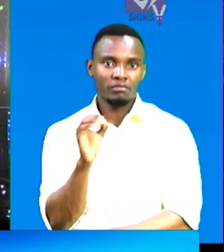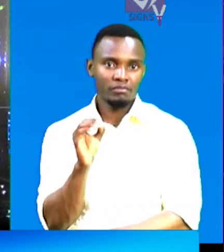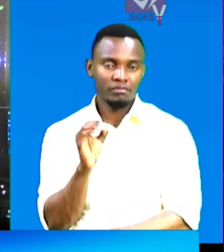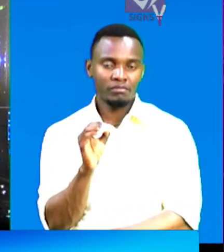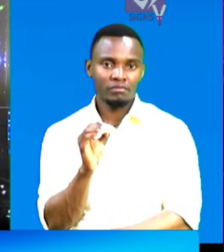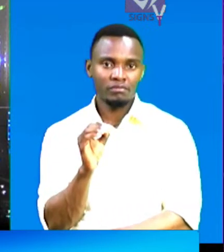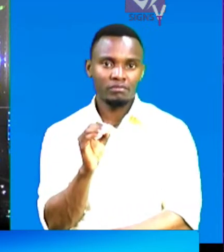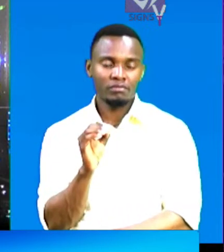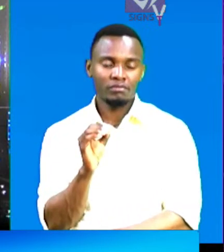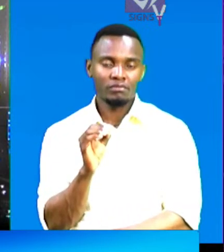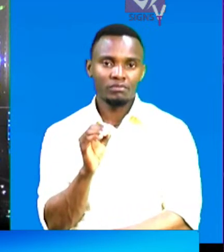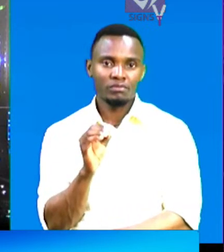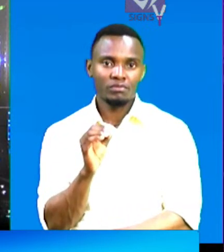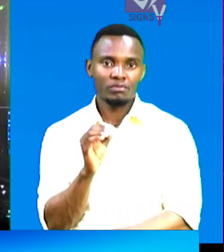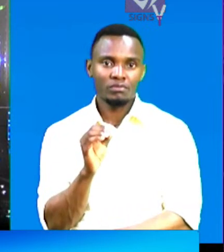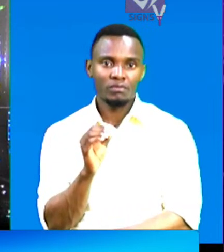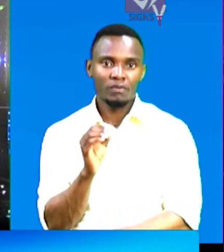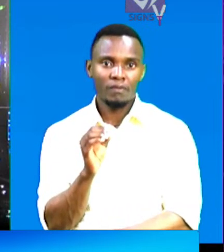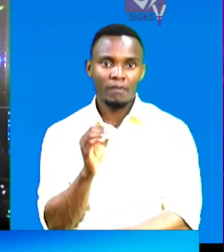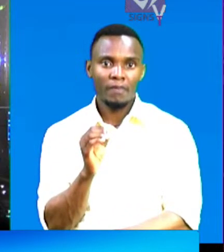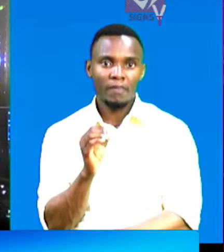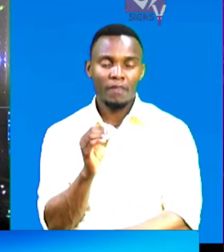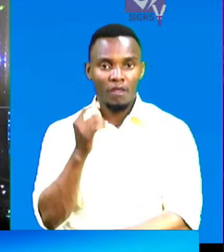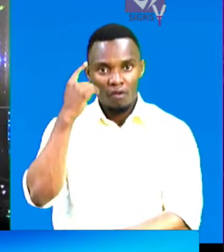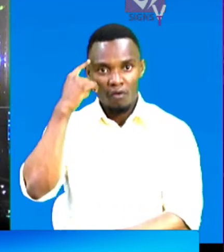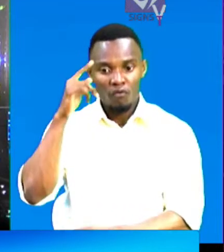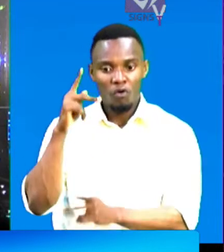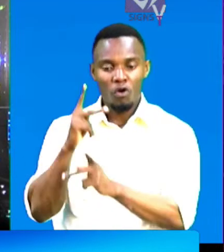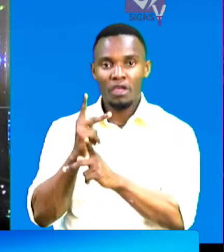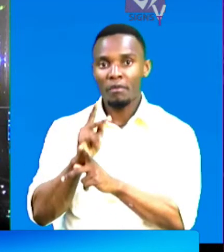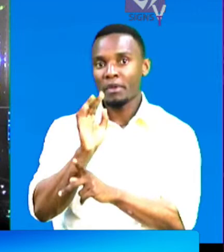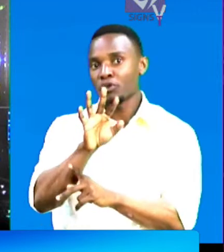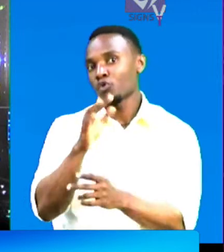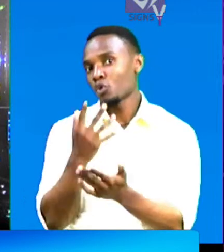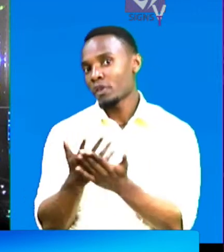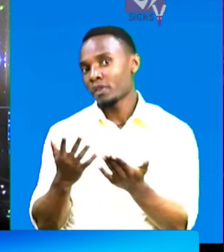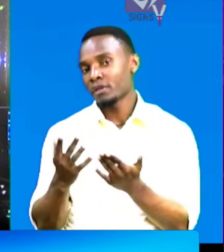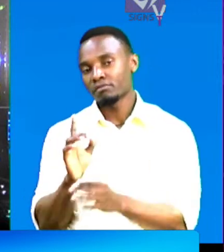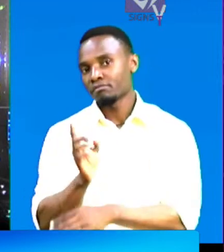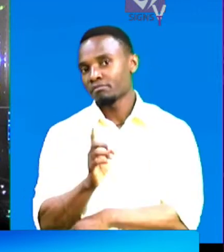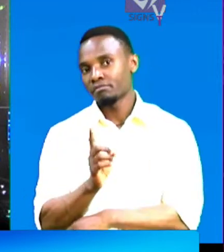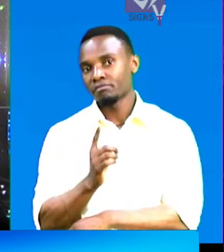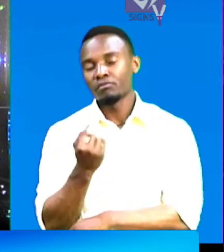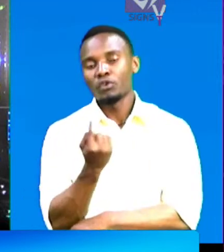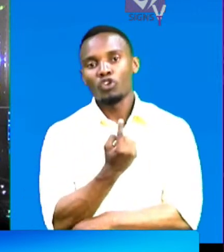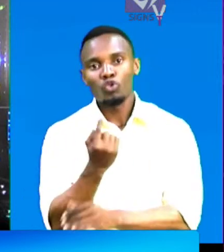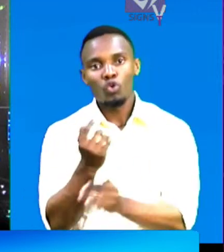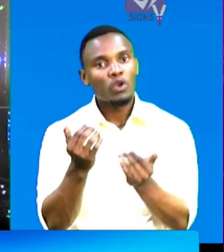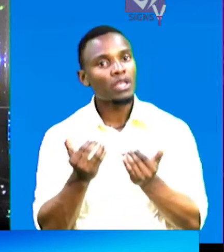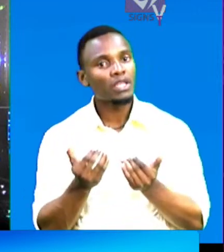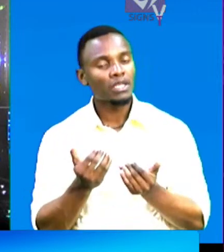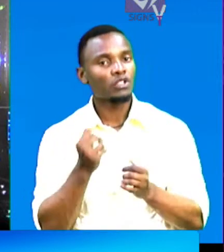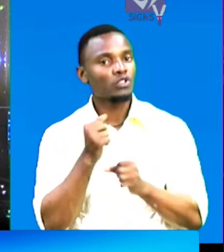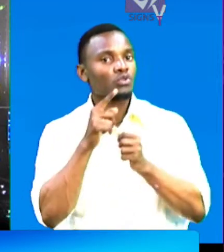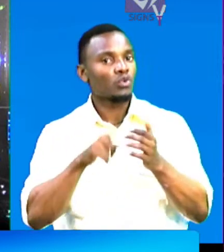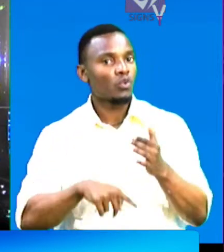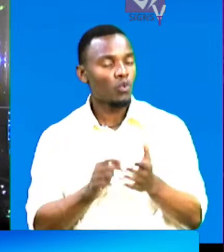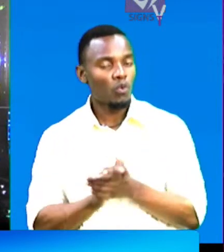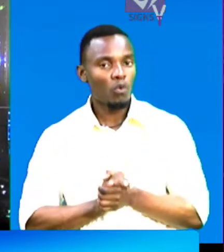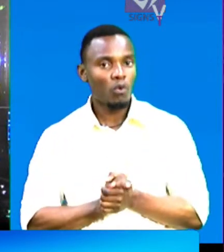rather a store, to have your products there. You only need to